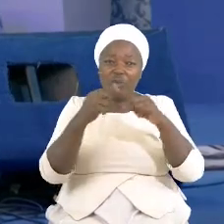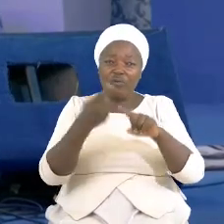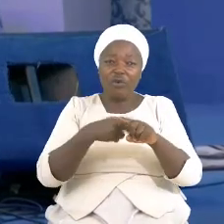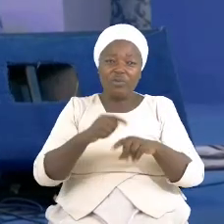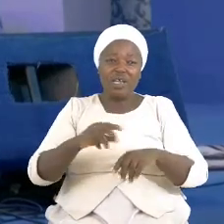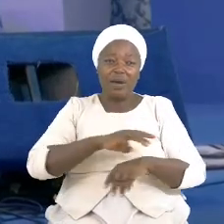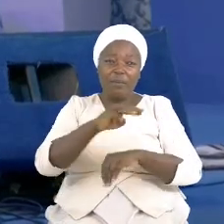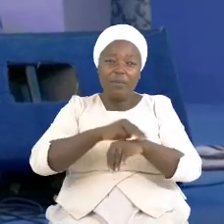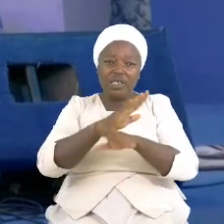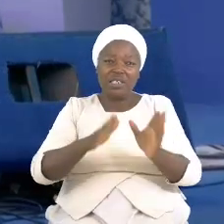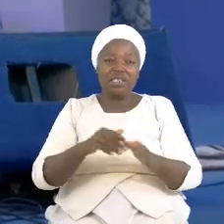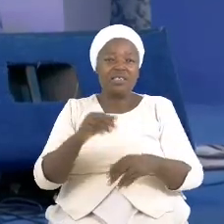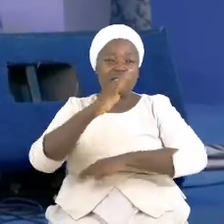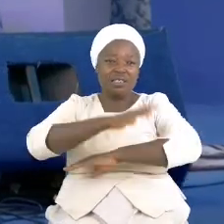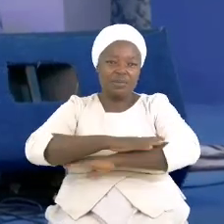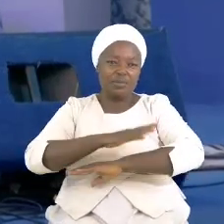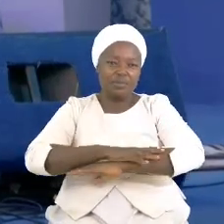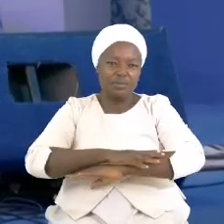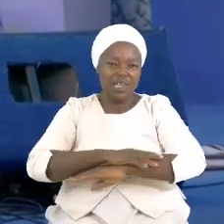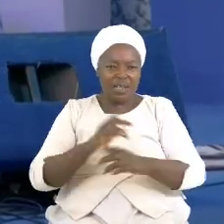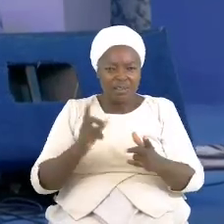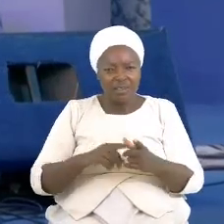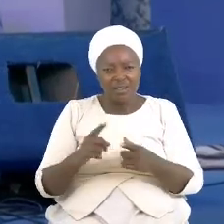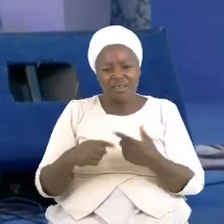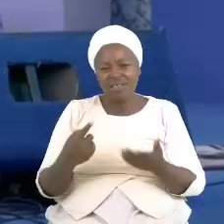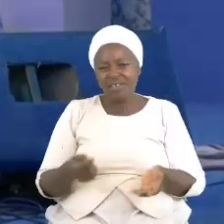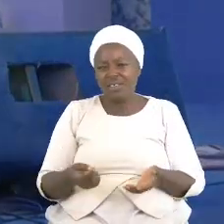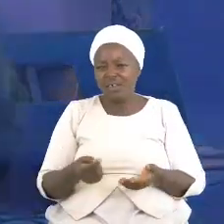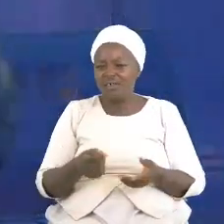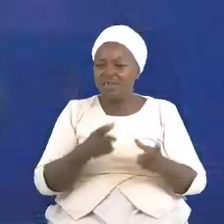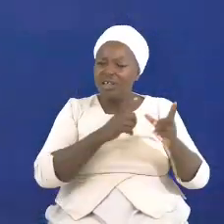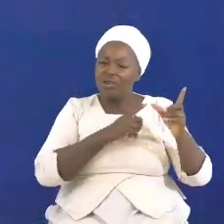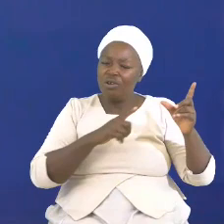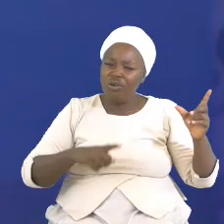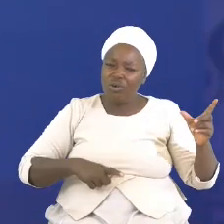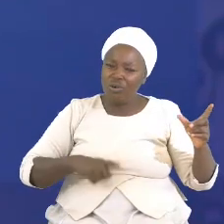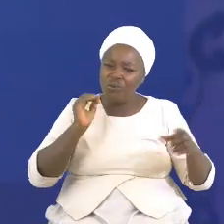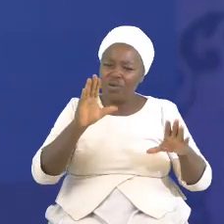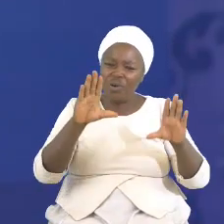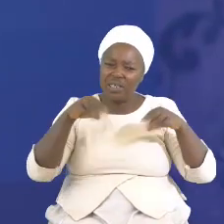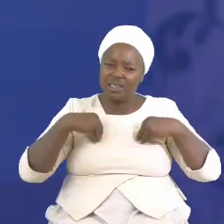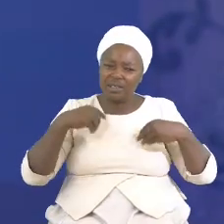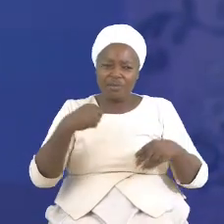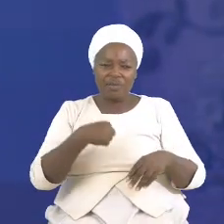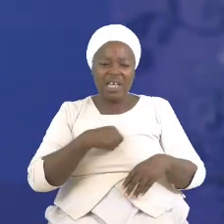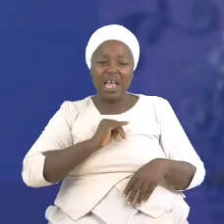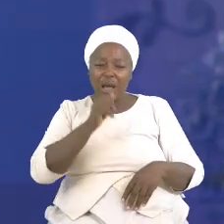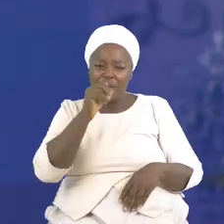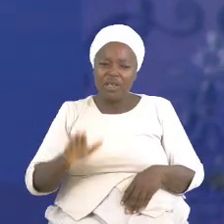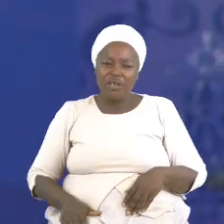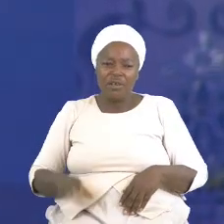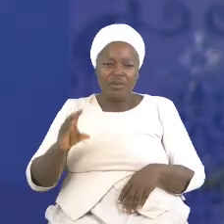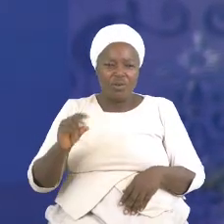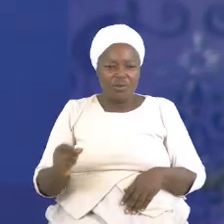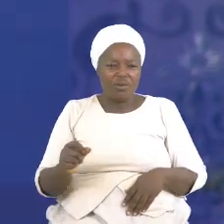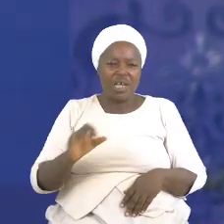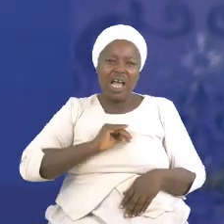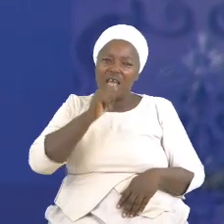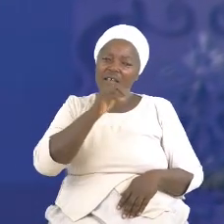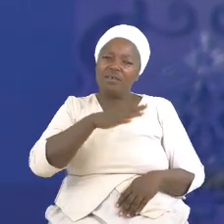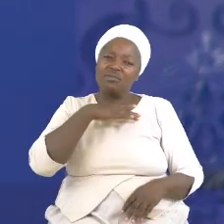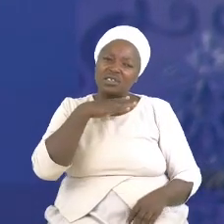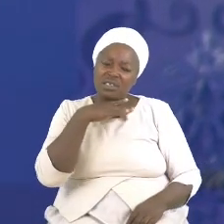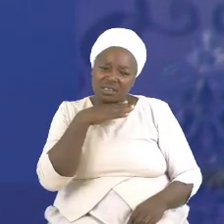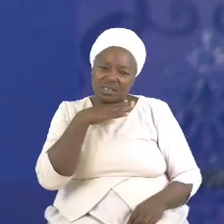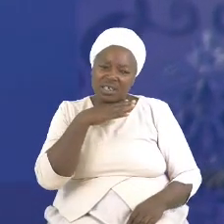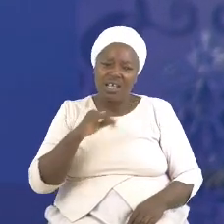said, Lord, will you accept me? I'm a dog. I'm dirty. I'm